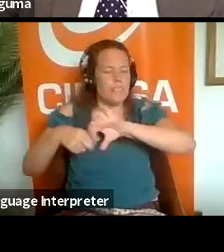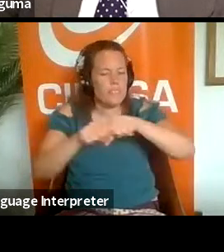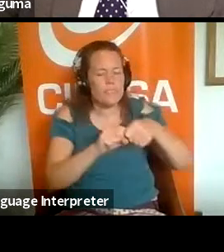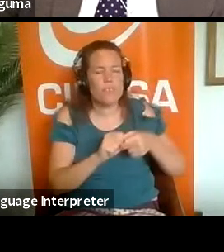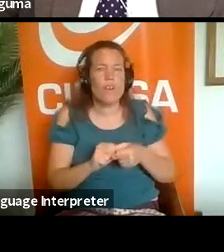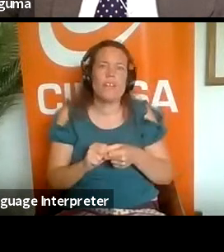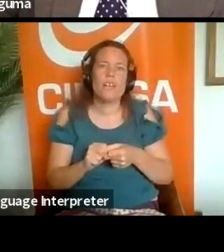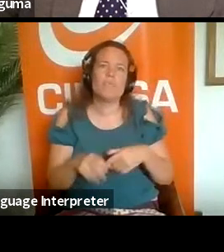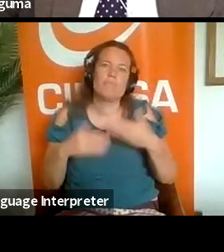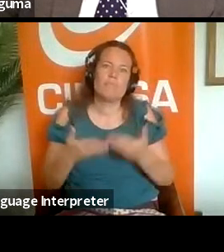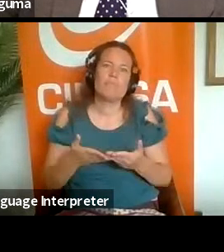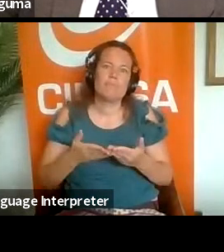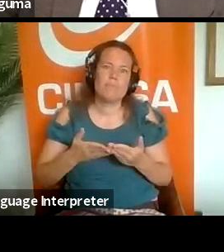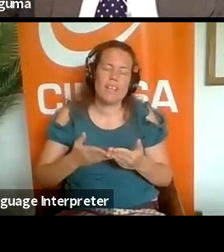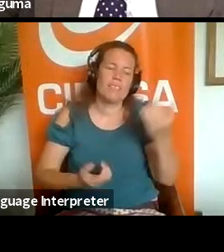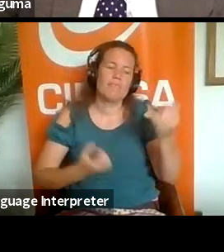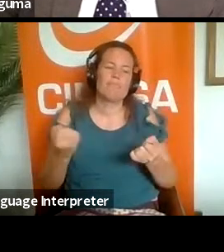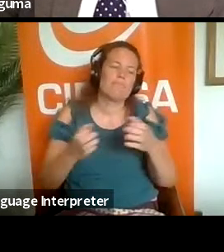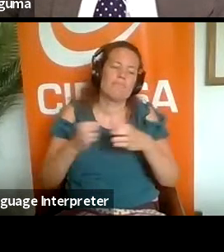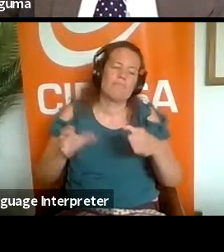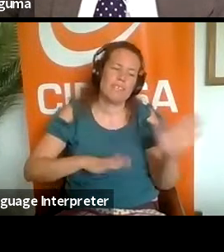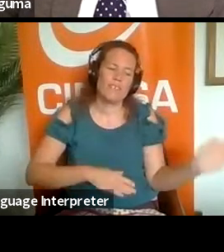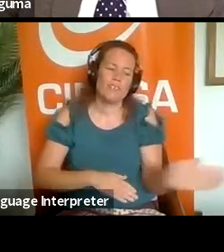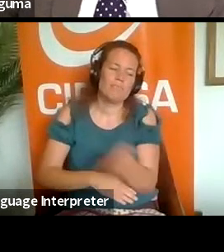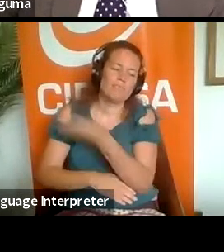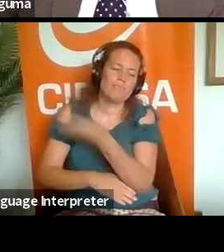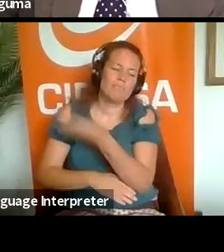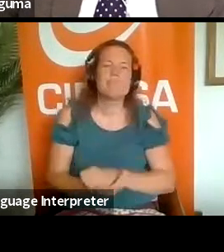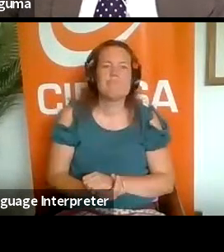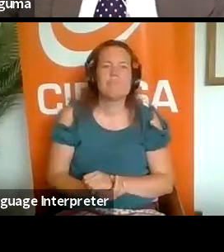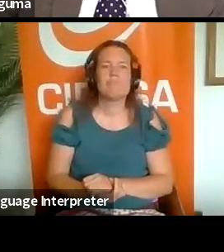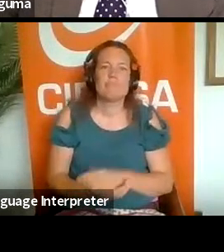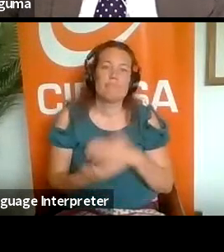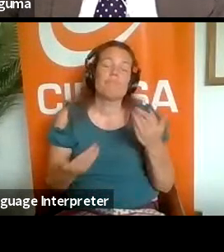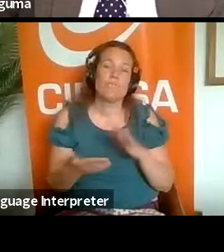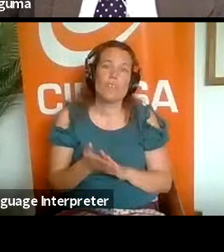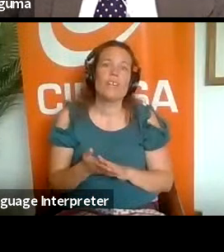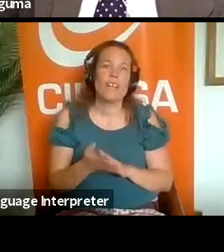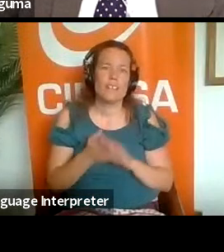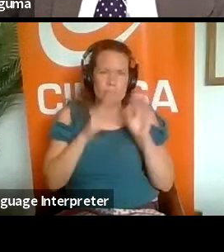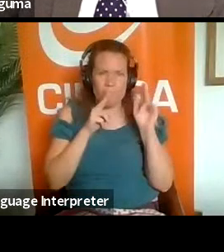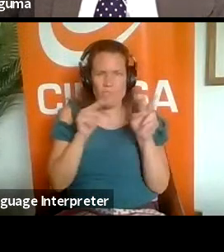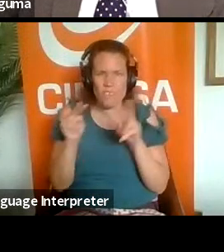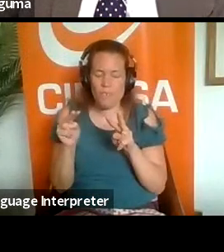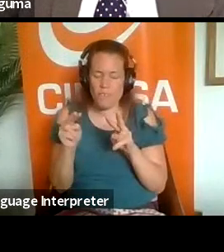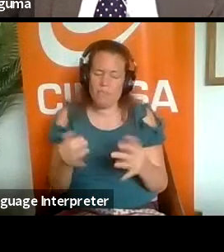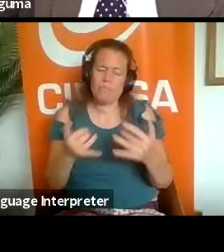in fact, dispose of the vehicle. So yes, surveillance is real. It creates a sense of fear.